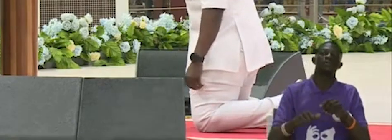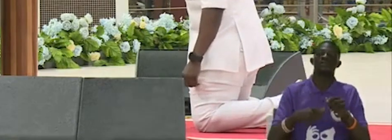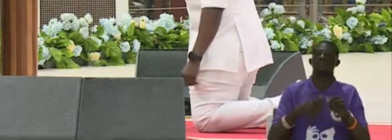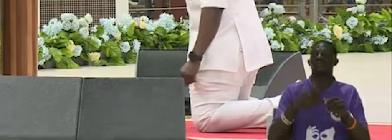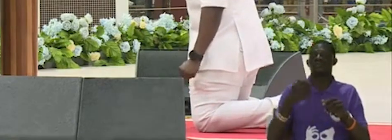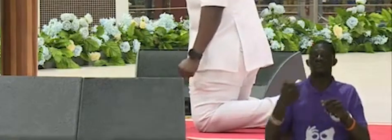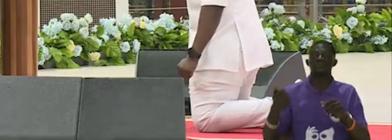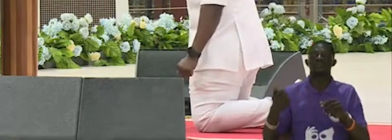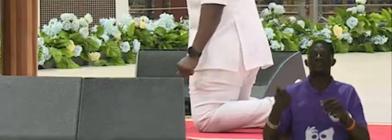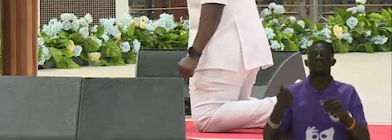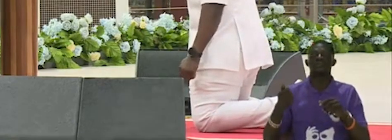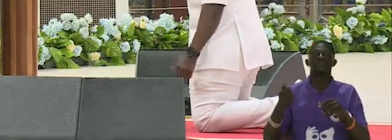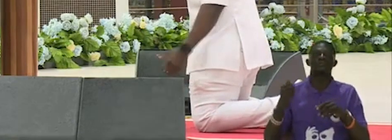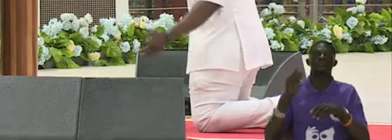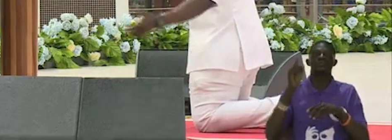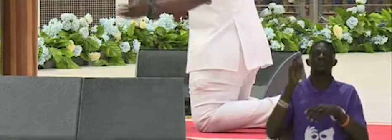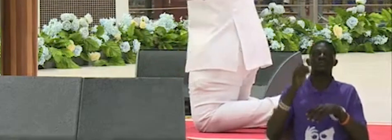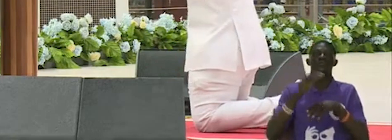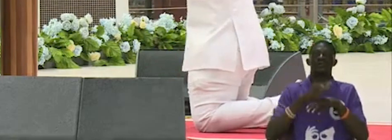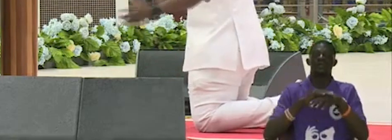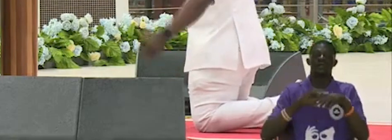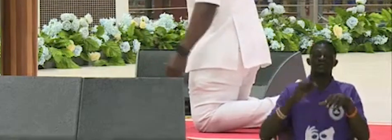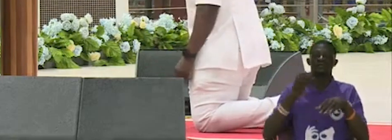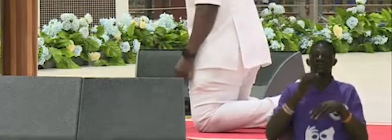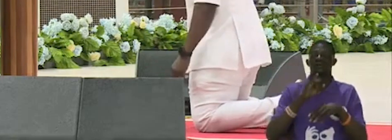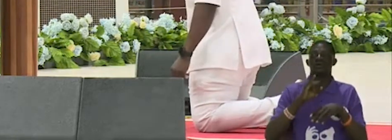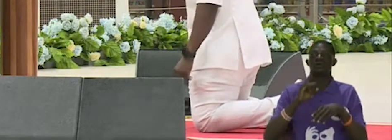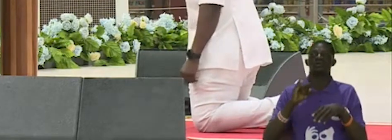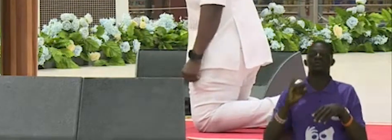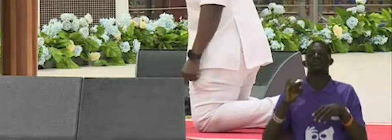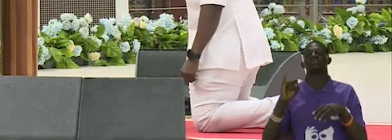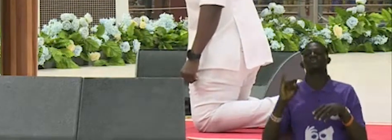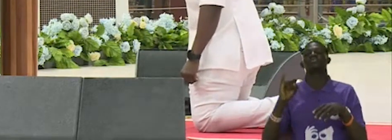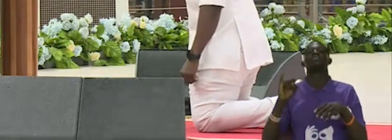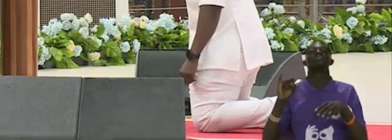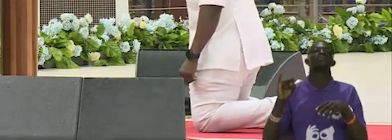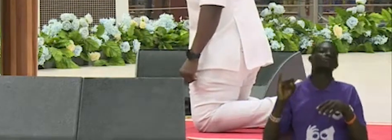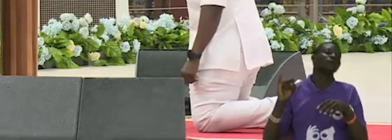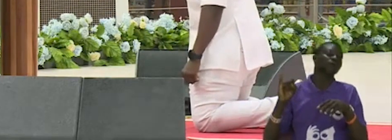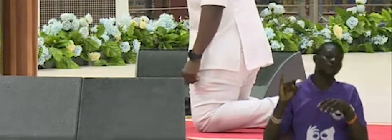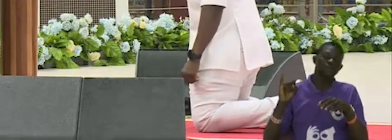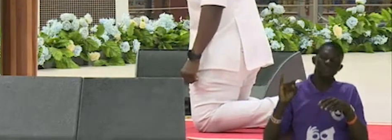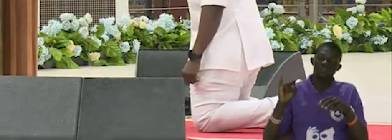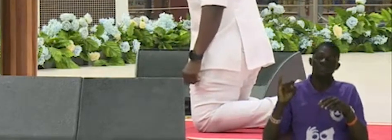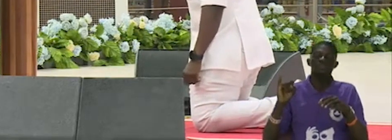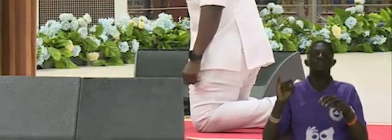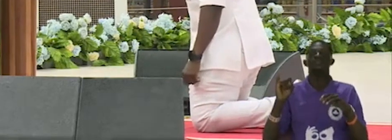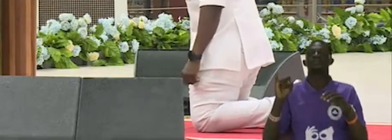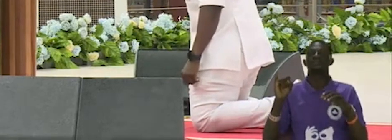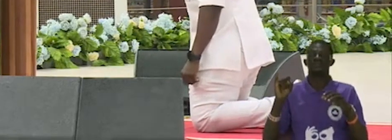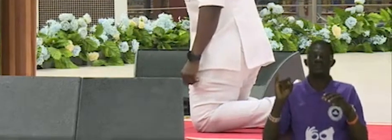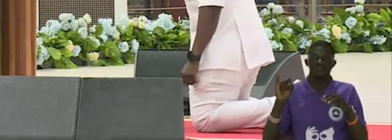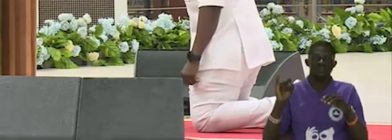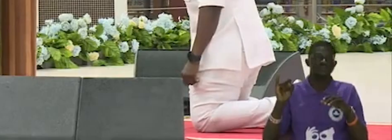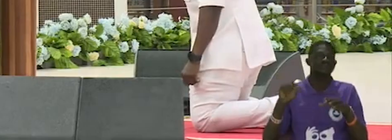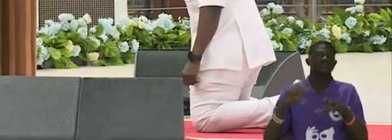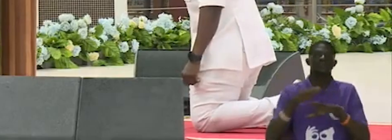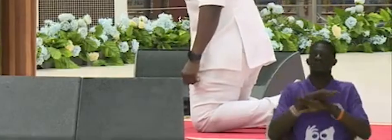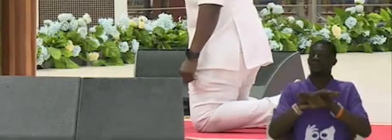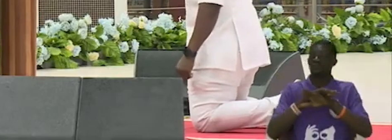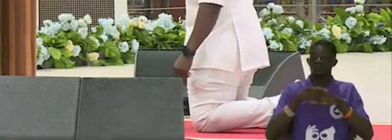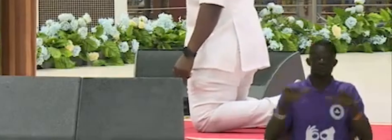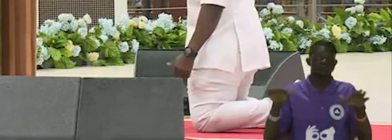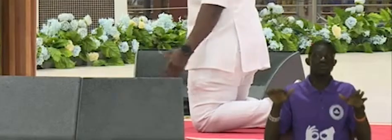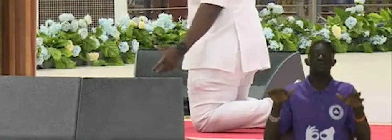Why on others thou art called, holy, O